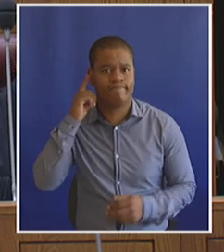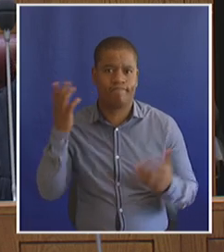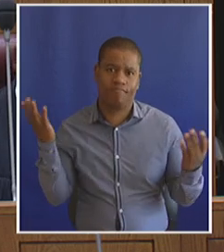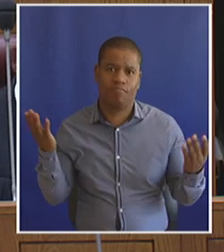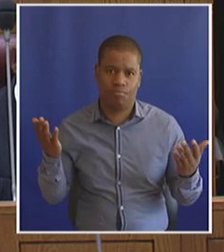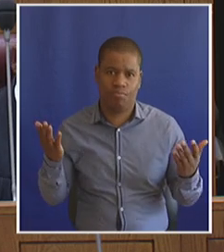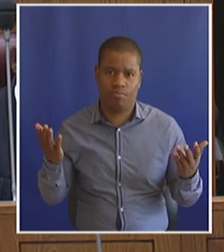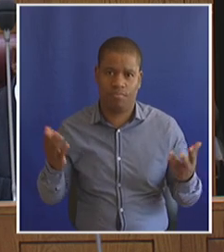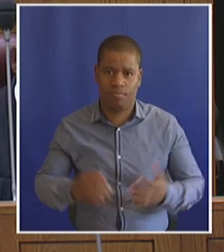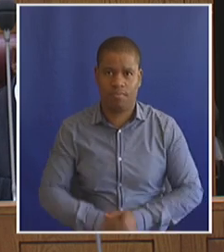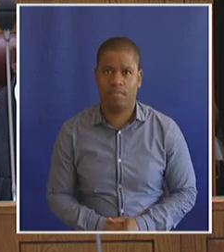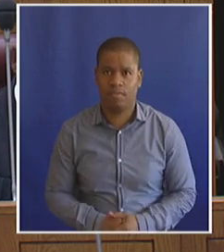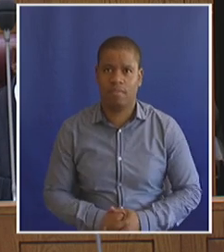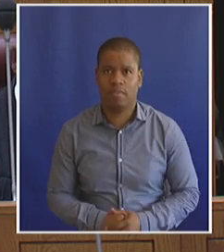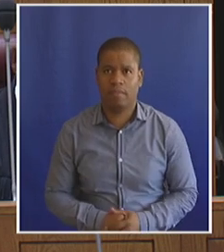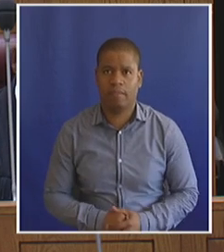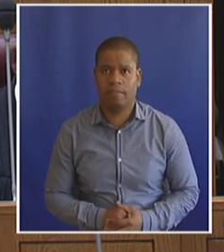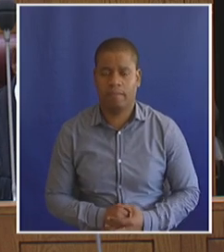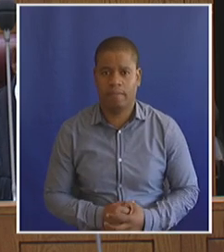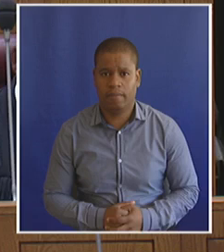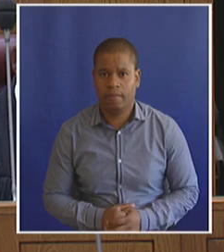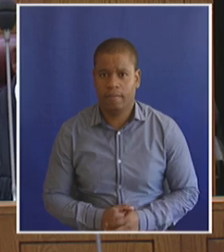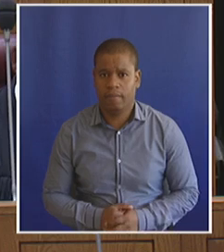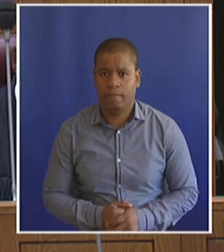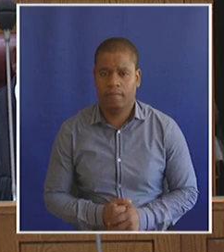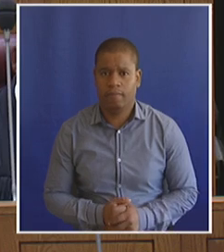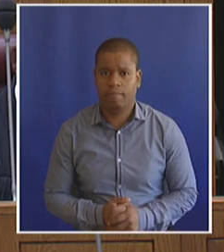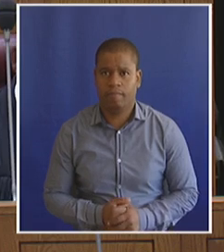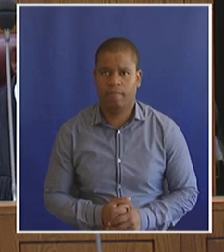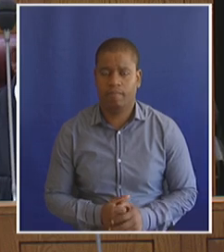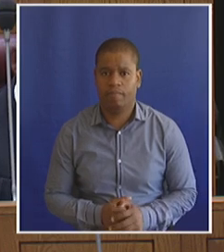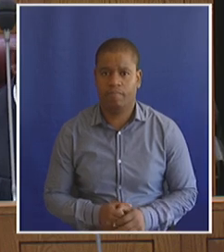Are all heads of delegation present in the chamber?